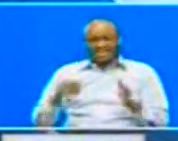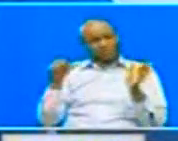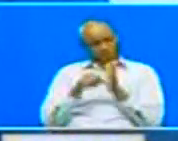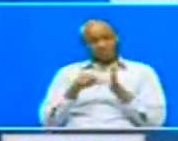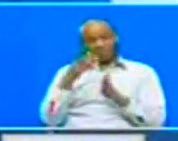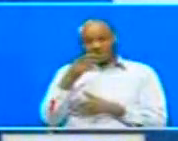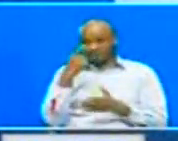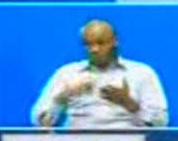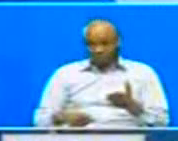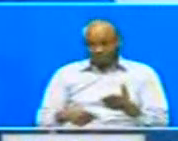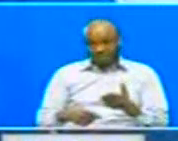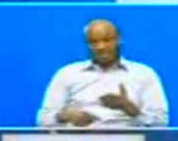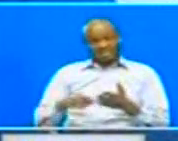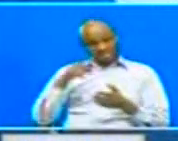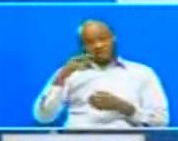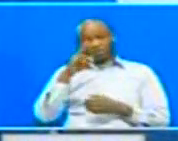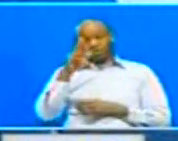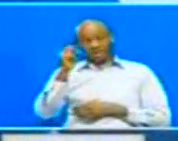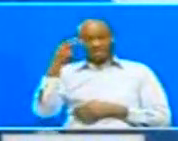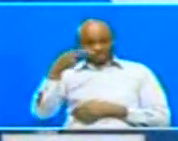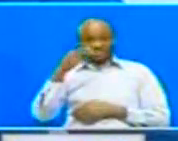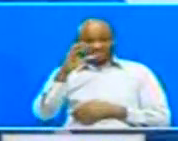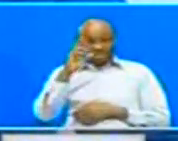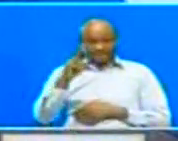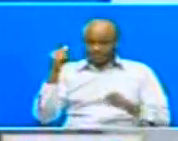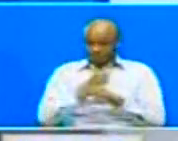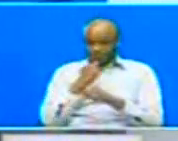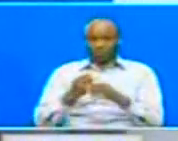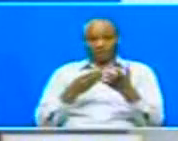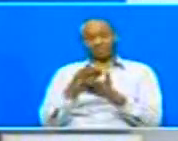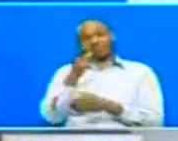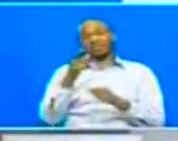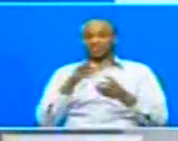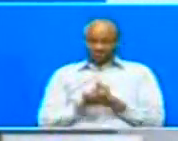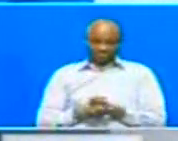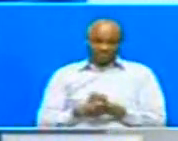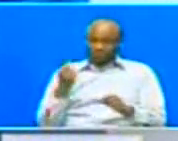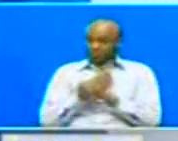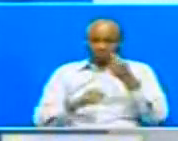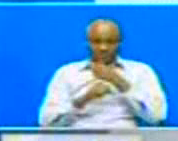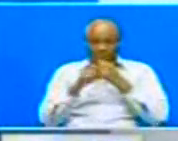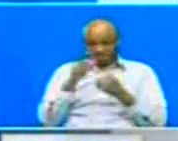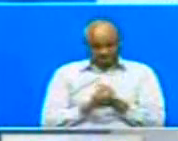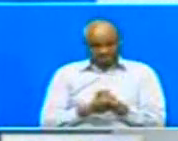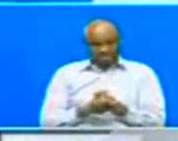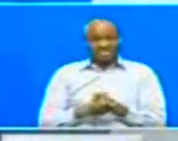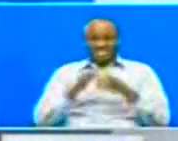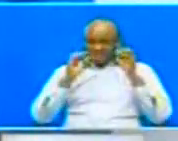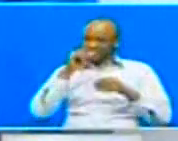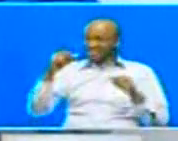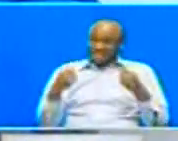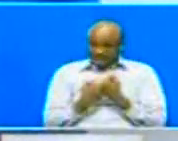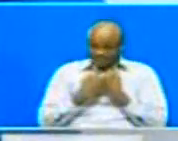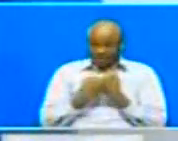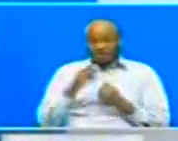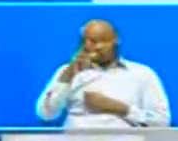consequences. She goes on to say, UNHCR would not facilitate such a move. Yeah. So my question to you is, if this goes